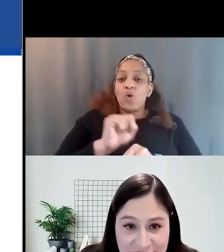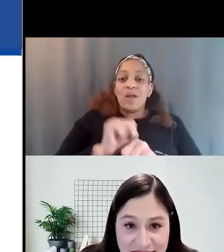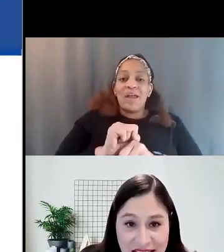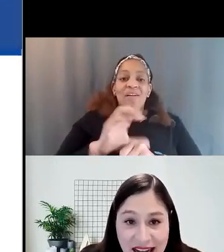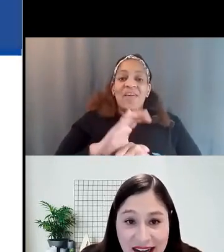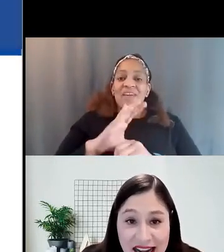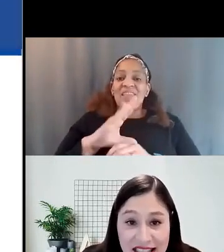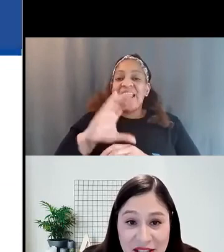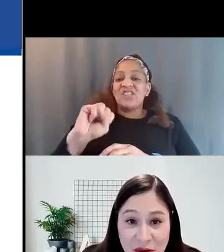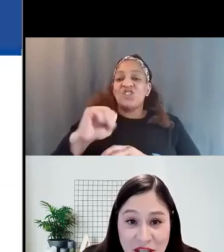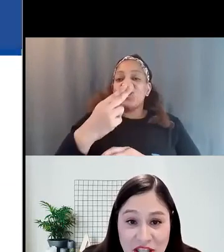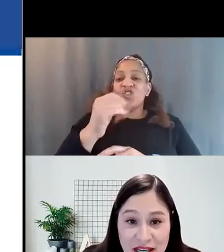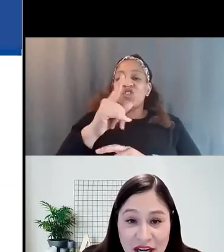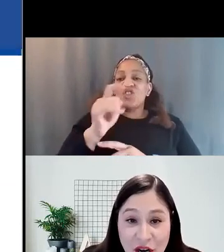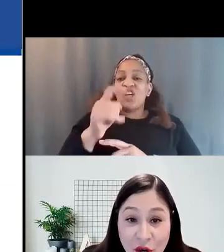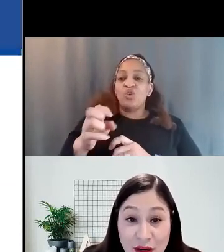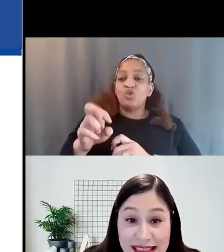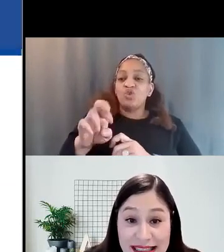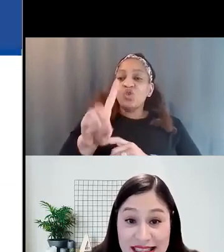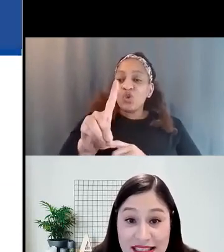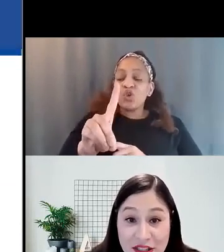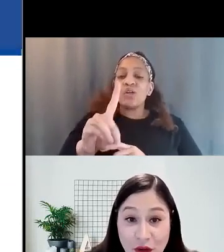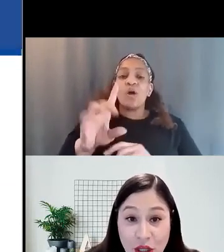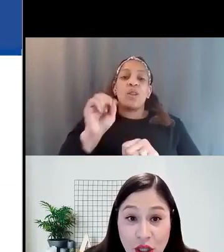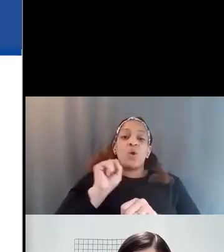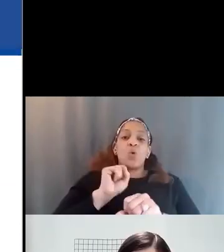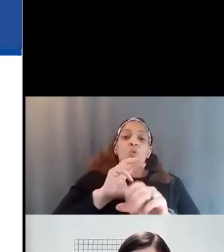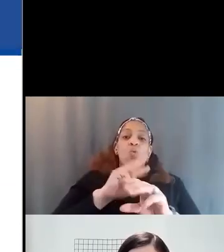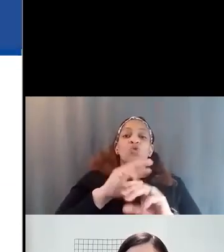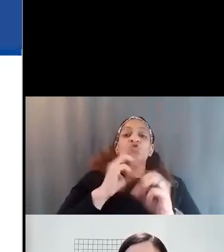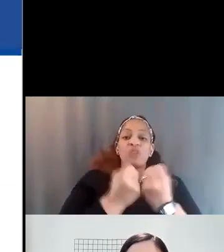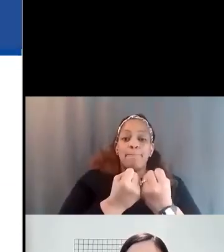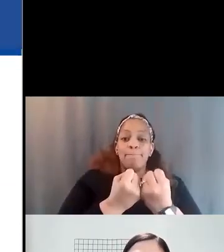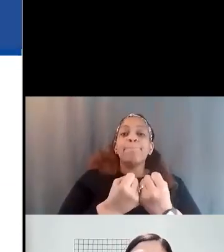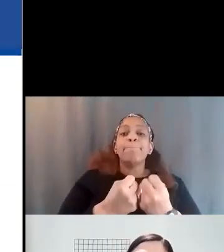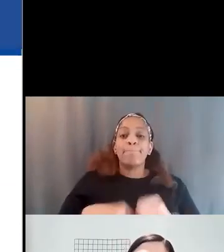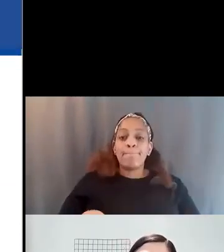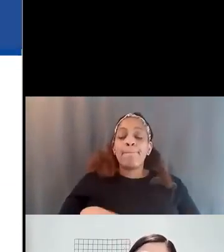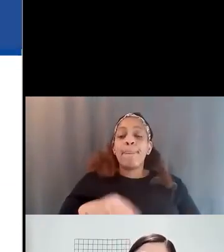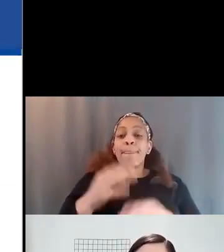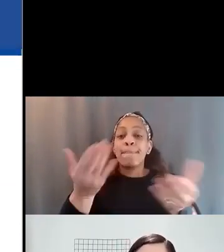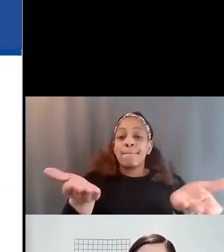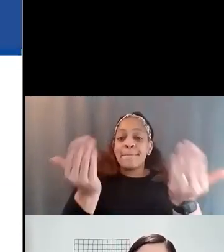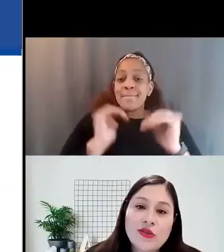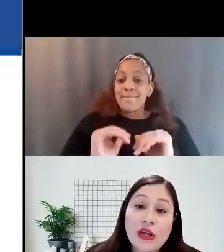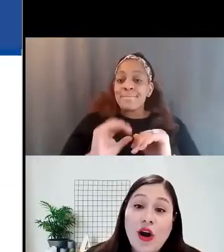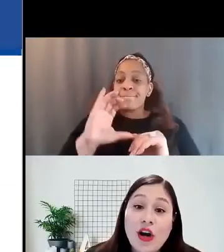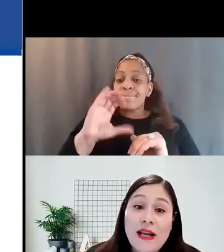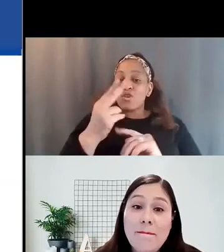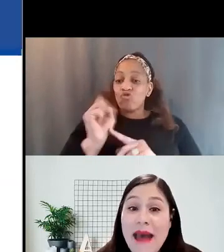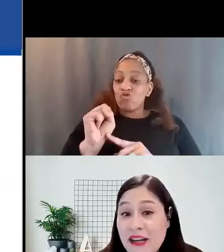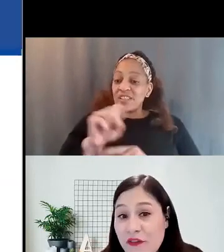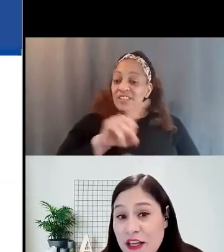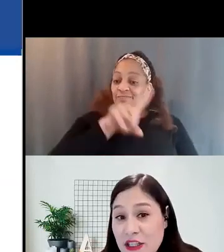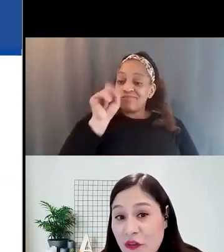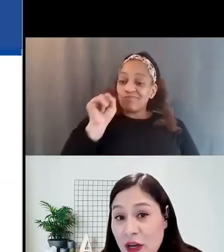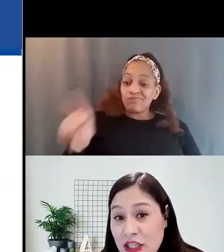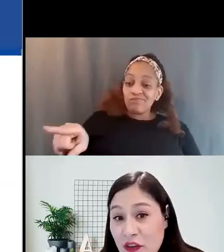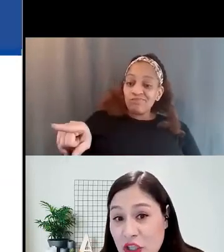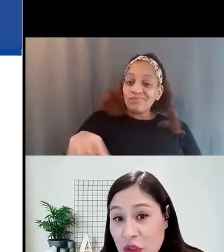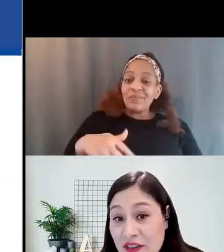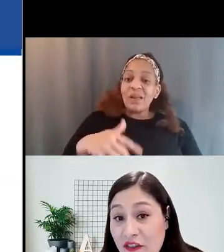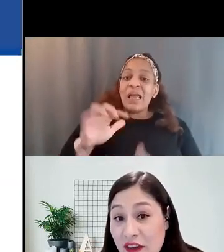Next question. Chris, this is for you. How did you address concerns regarding benefits